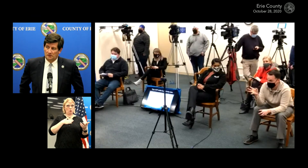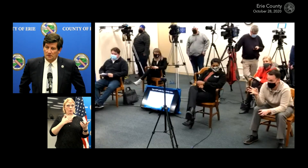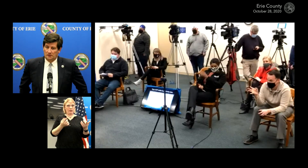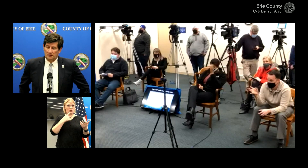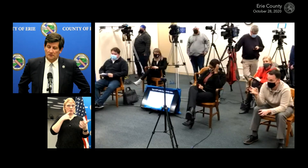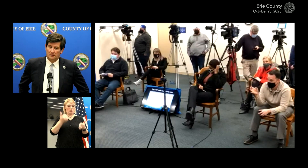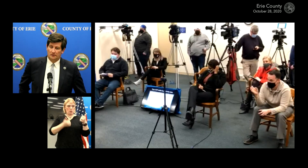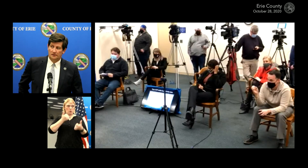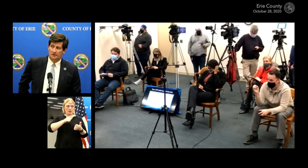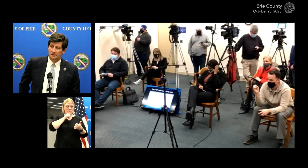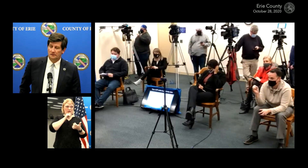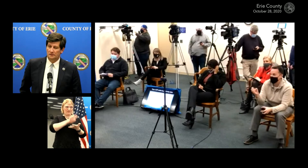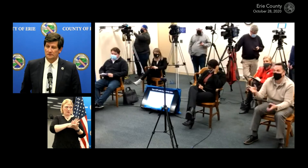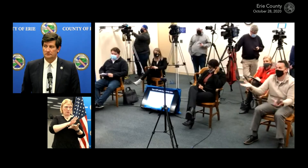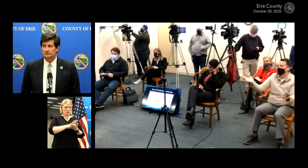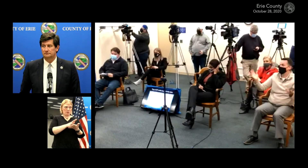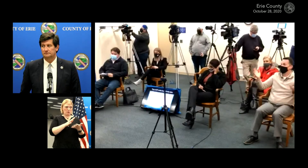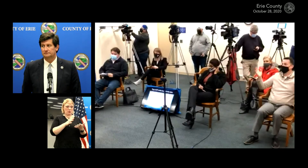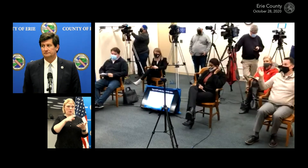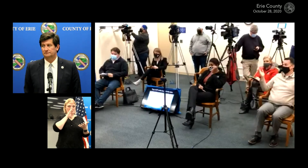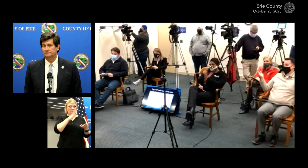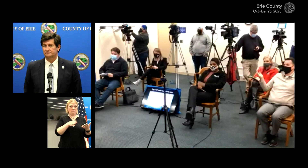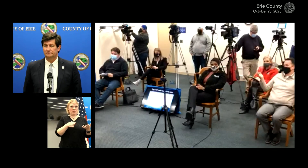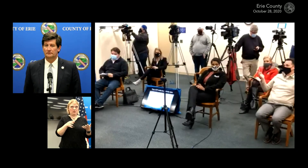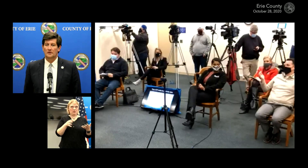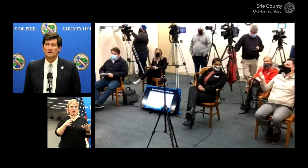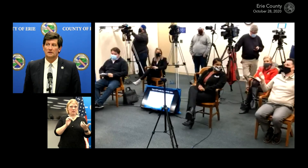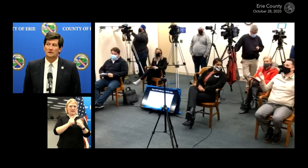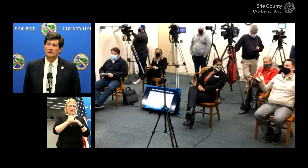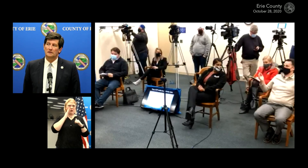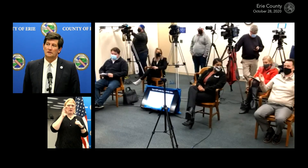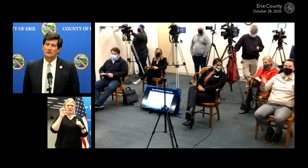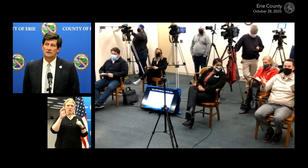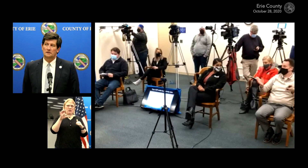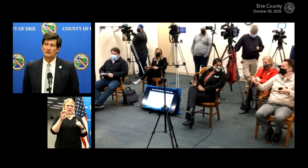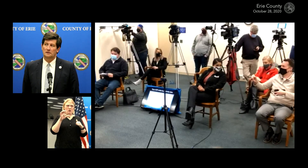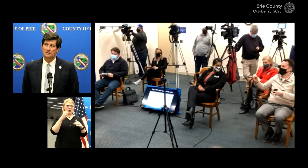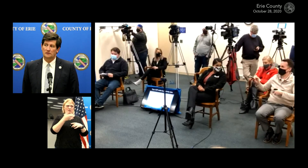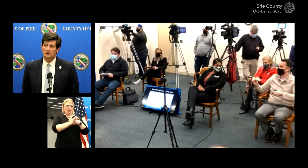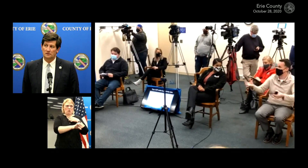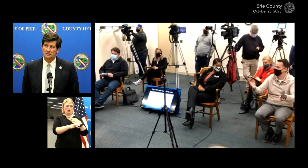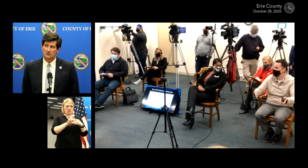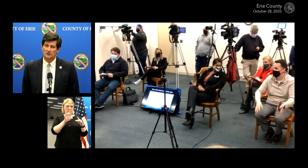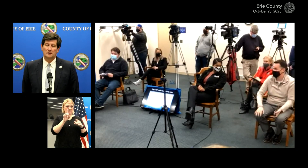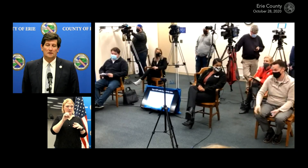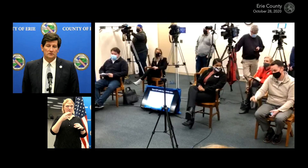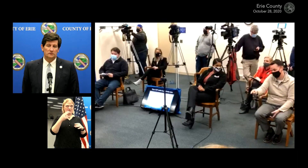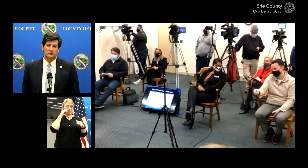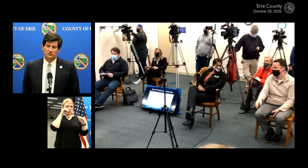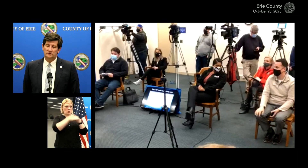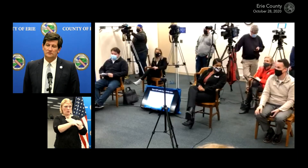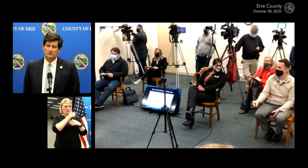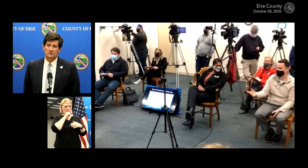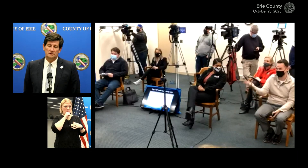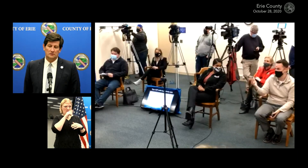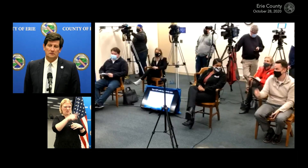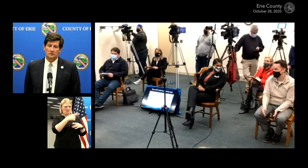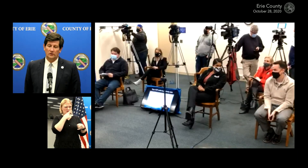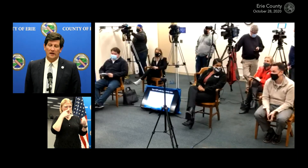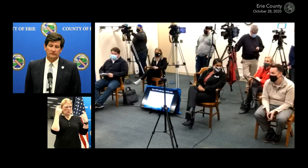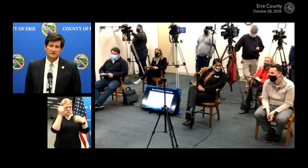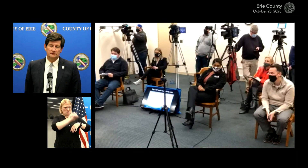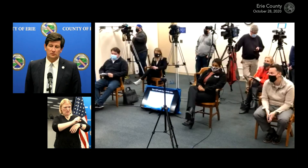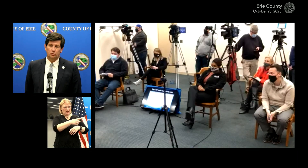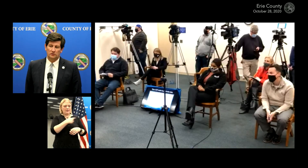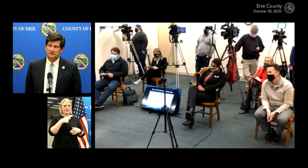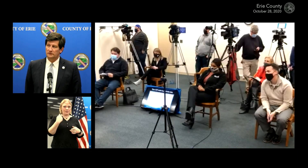which private schools they are? And frankly, how would Erie County enforce it? Would the Department of Health just go into these private schools saying you're not wearing a mask, we're shutting you down? We